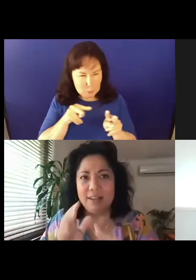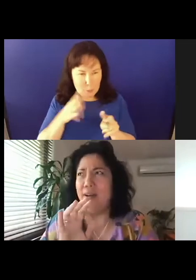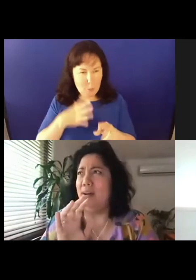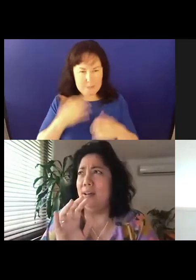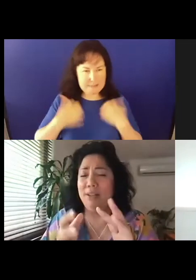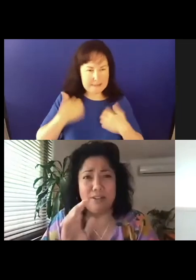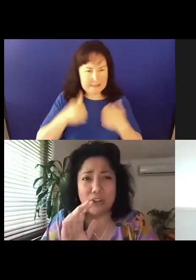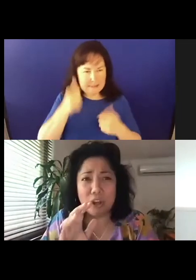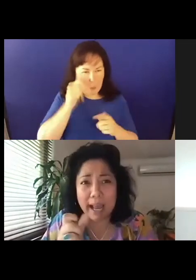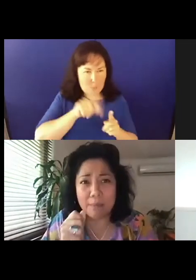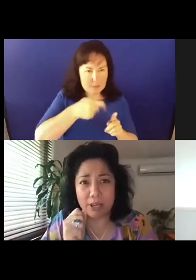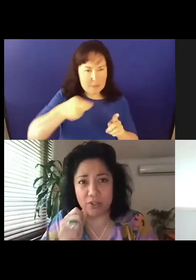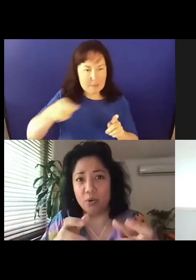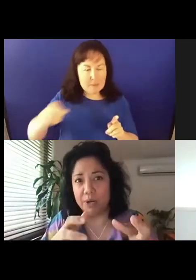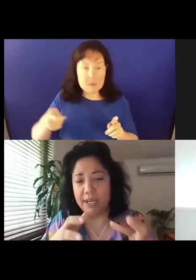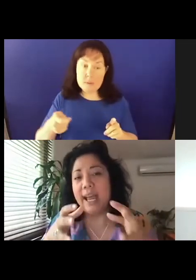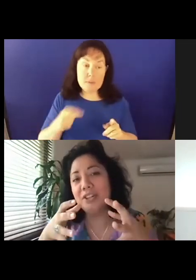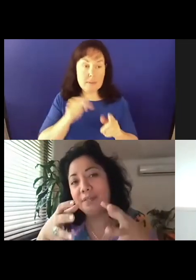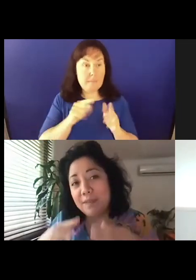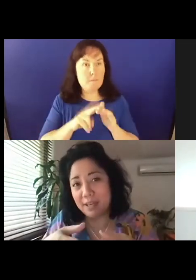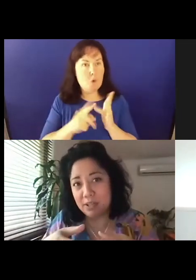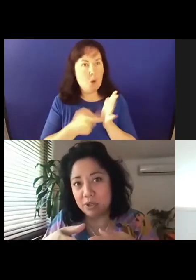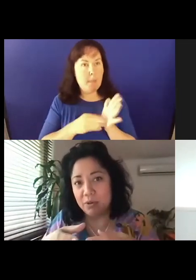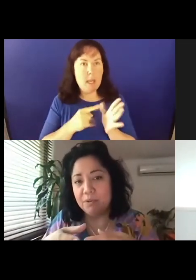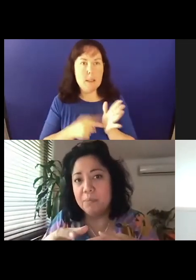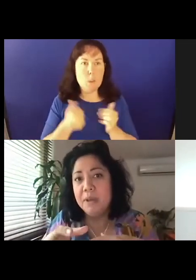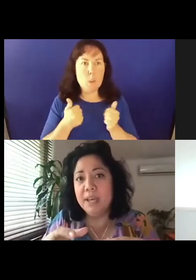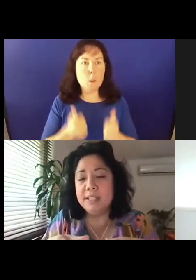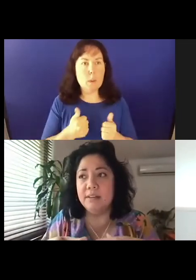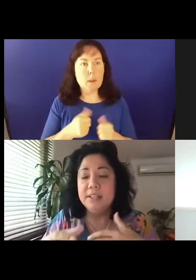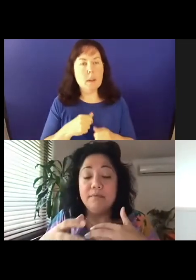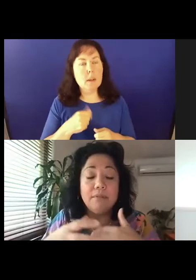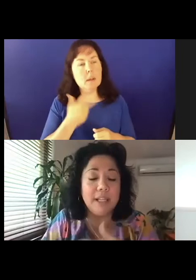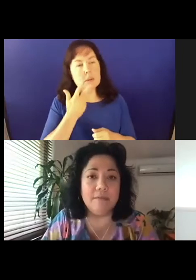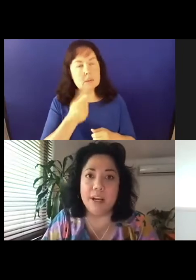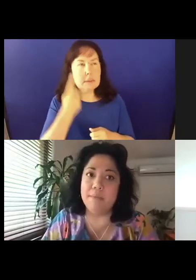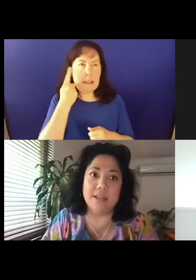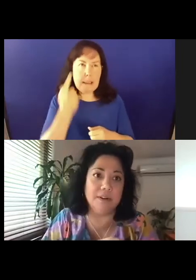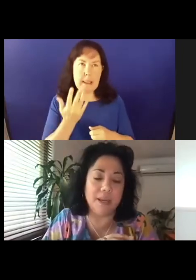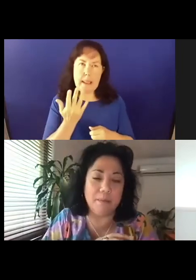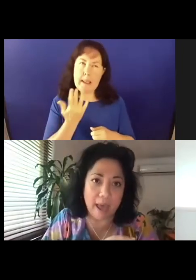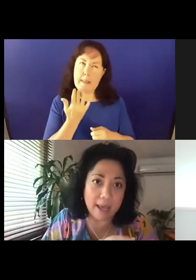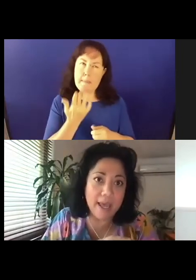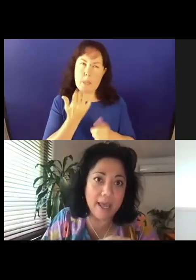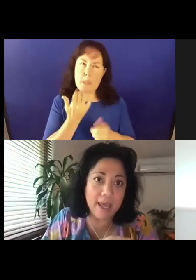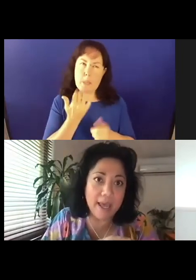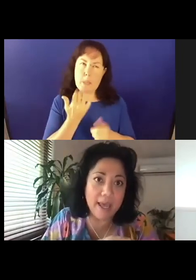thing to determine how much story can actually fit into a short form series, I'd really recommend looking